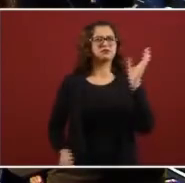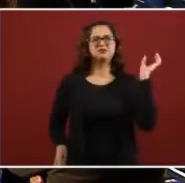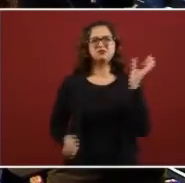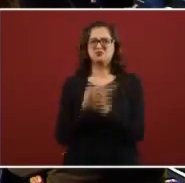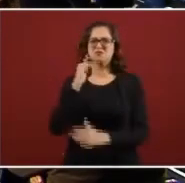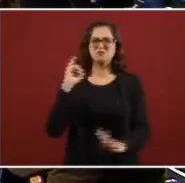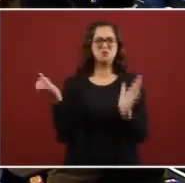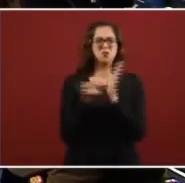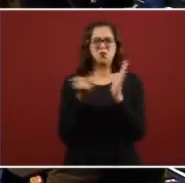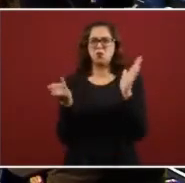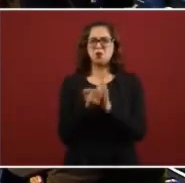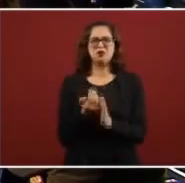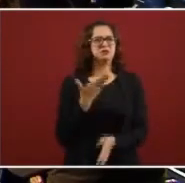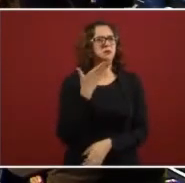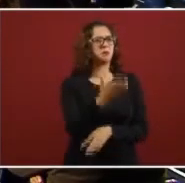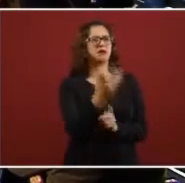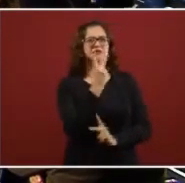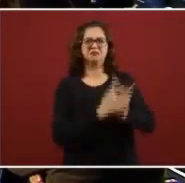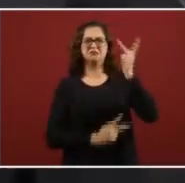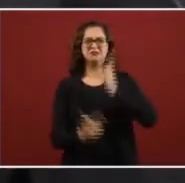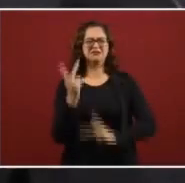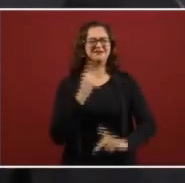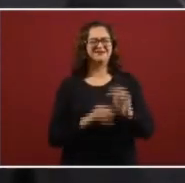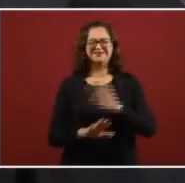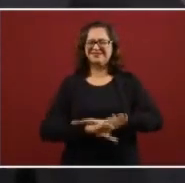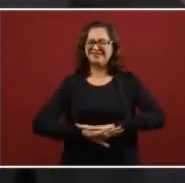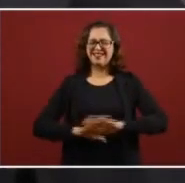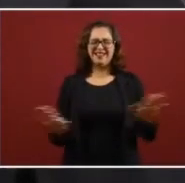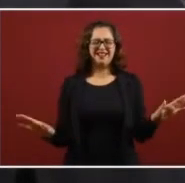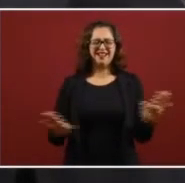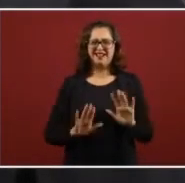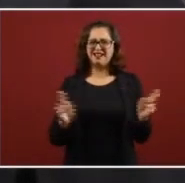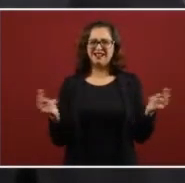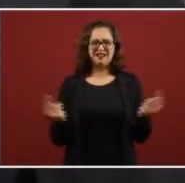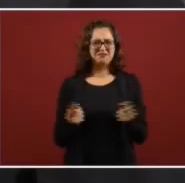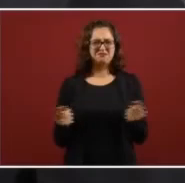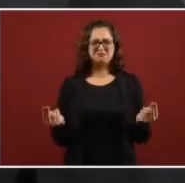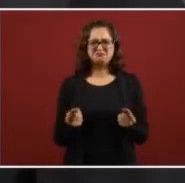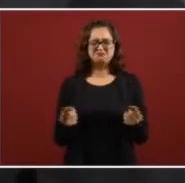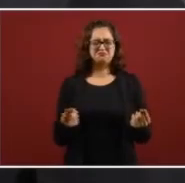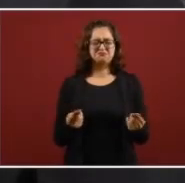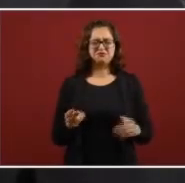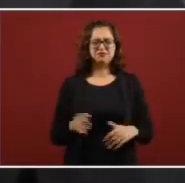or create new taxes. Or put the country in debt.